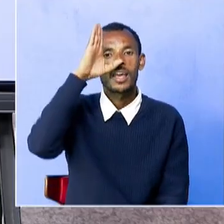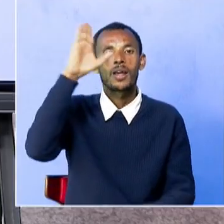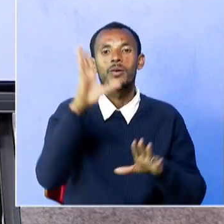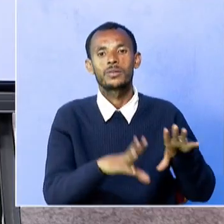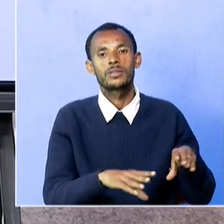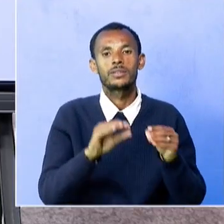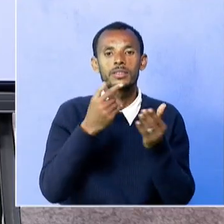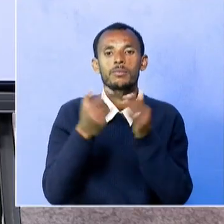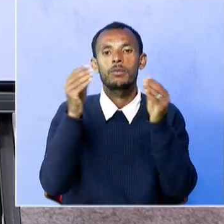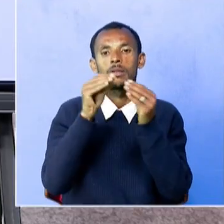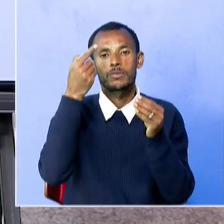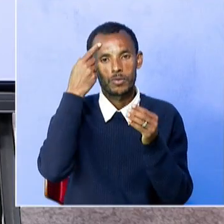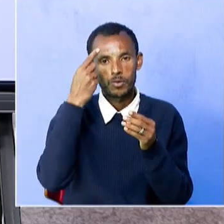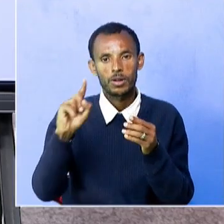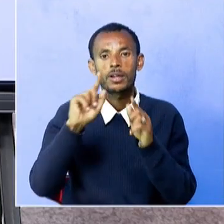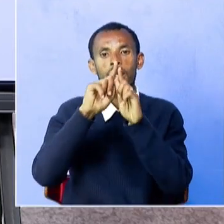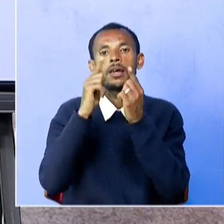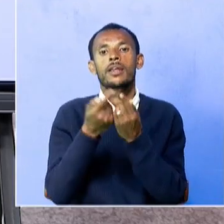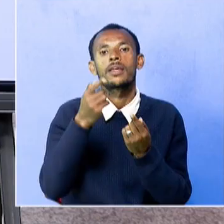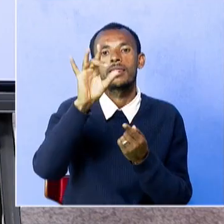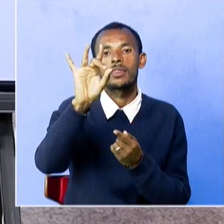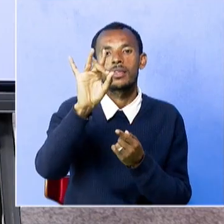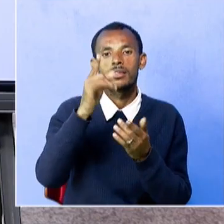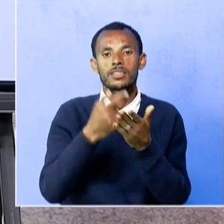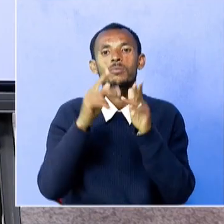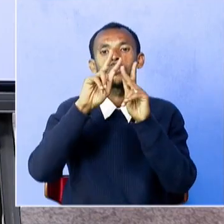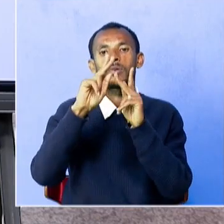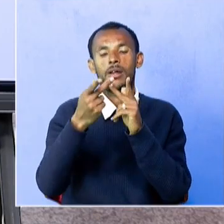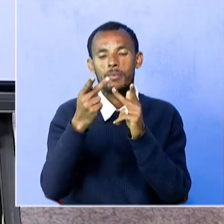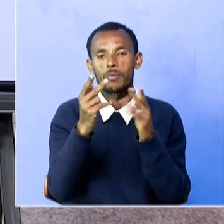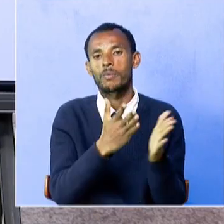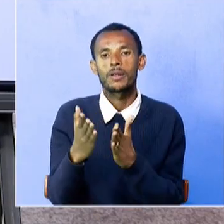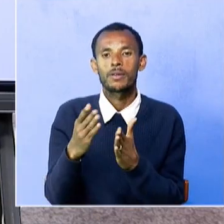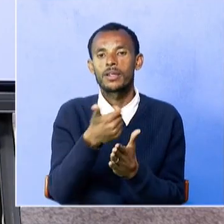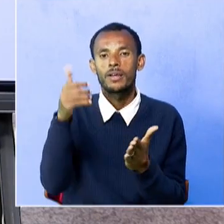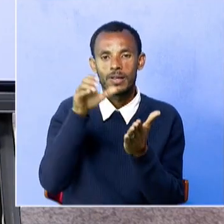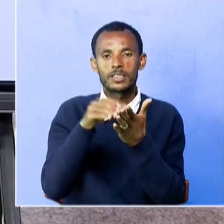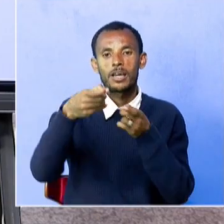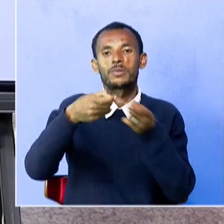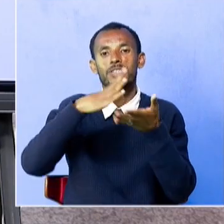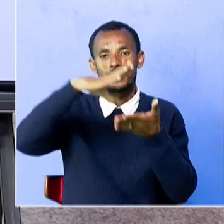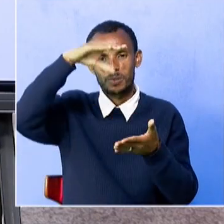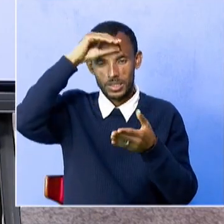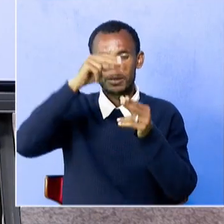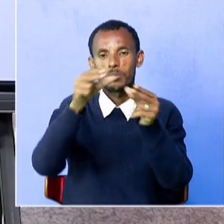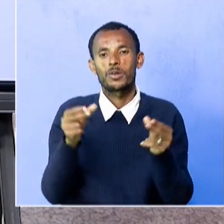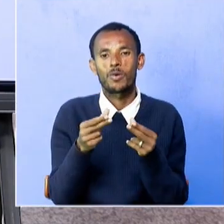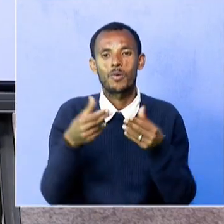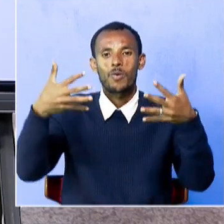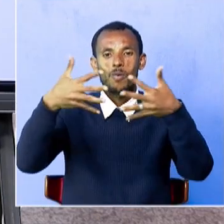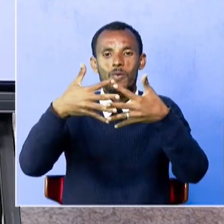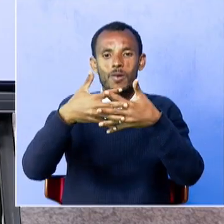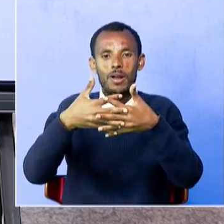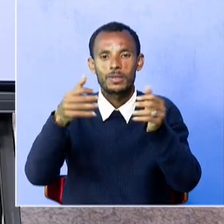Hello everyone, this is mathematics lesson for grade 8. This program is organized by Addis Ababa City Administration Education